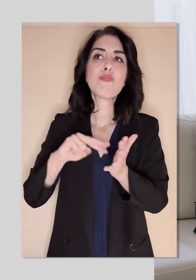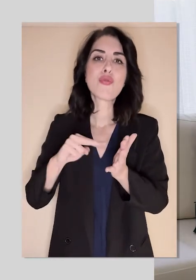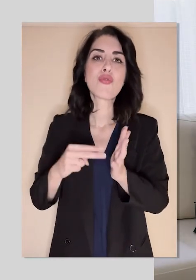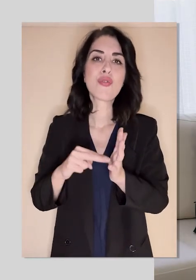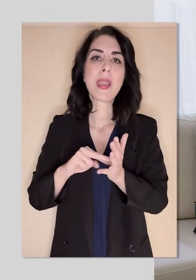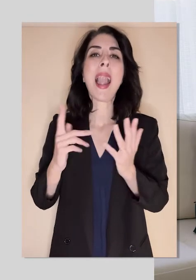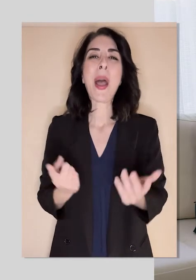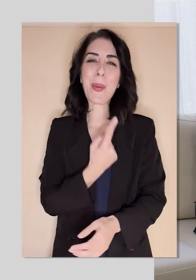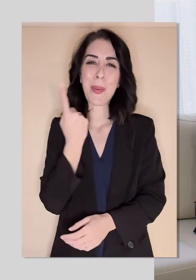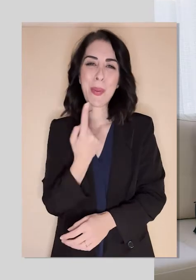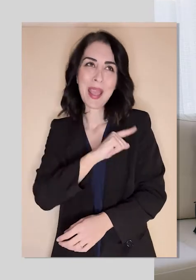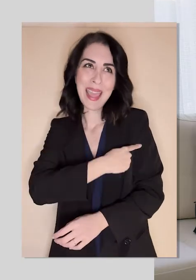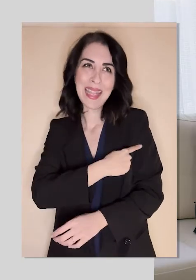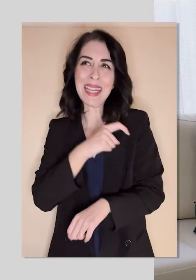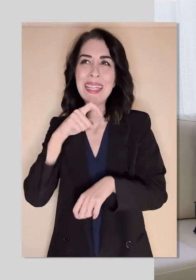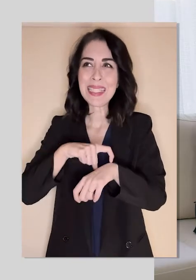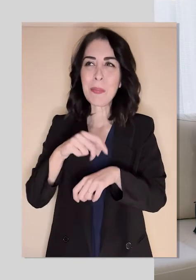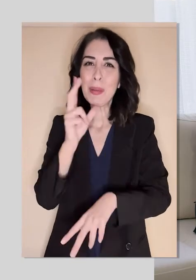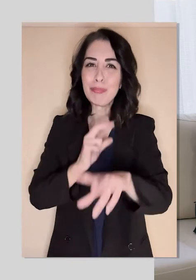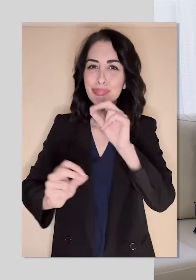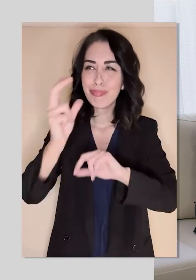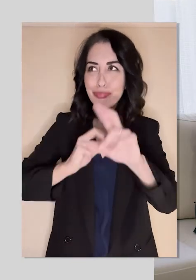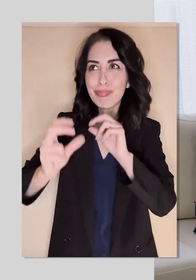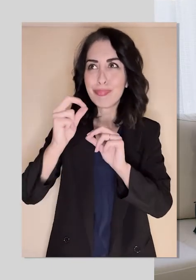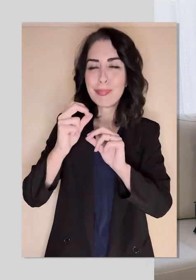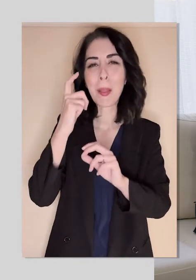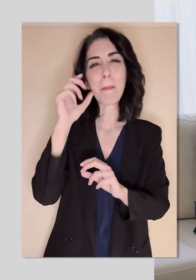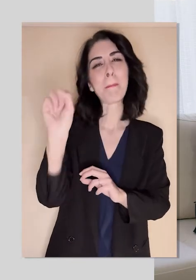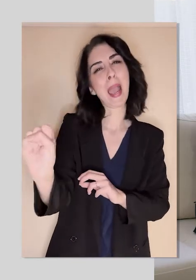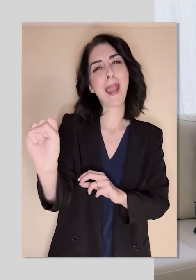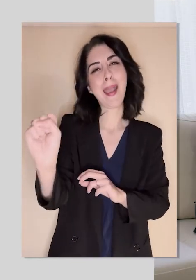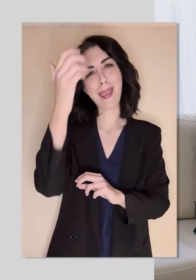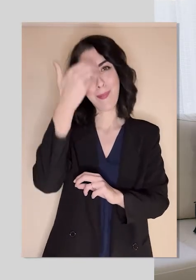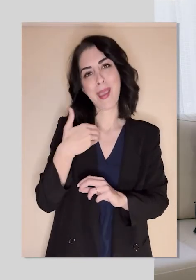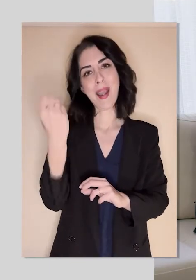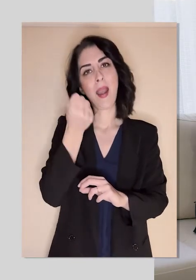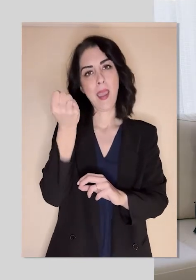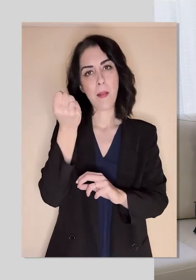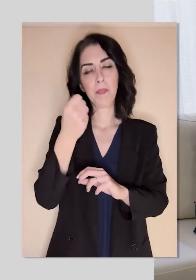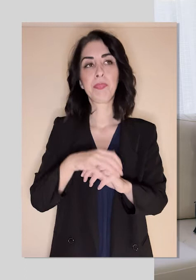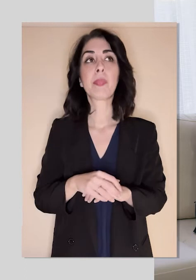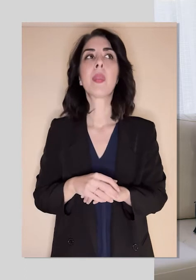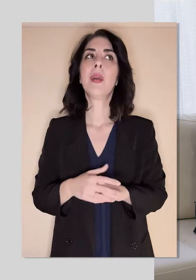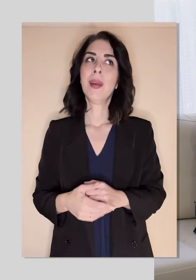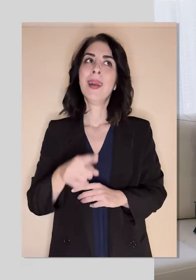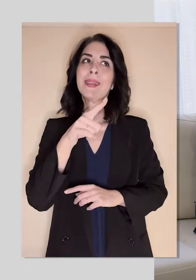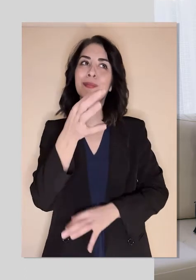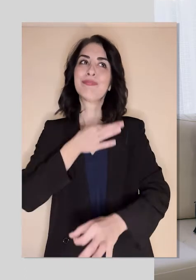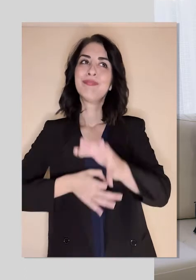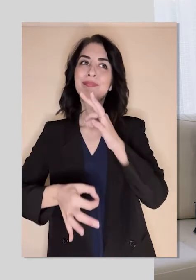from you that worldwide migraine is diagnosed based on clinical grounds, on clinical picture, and there are